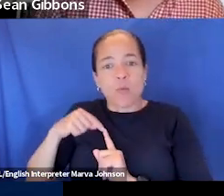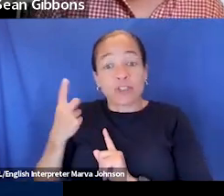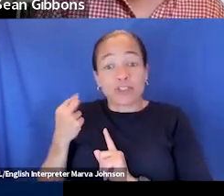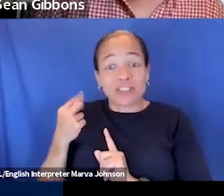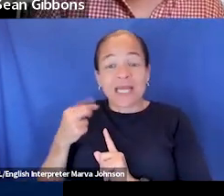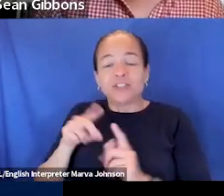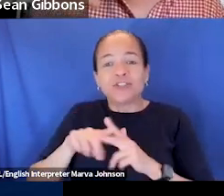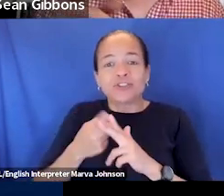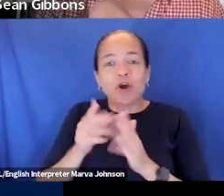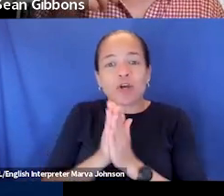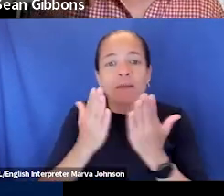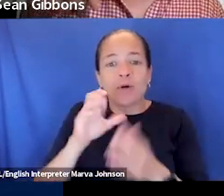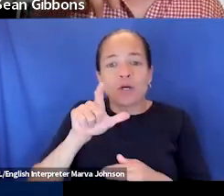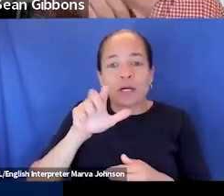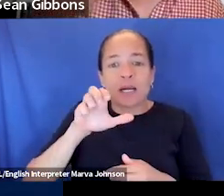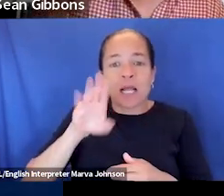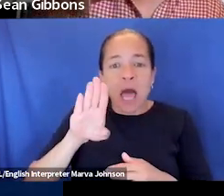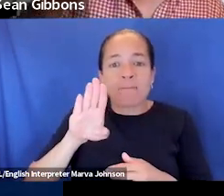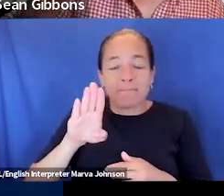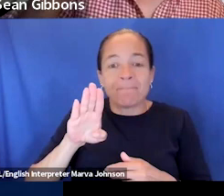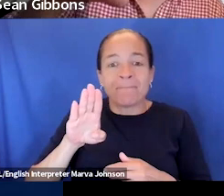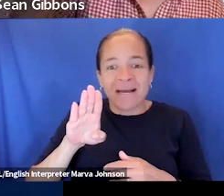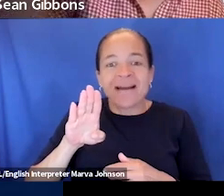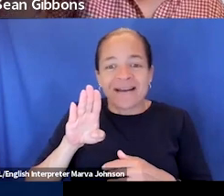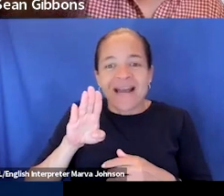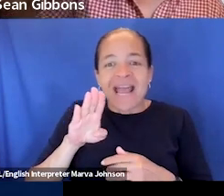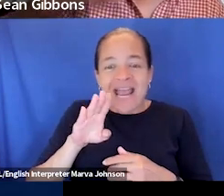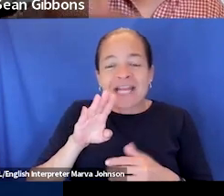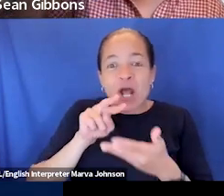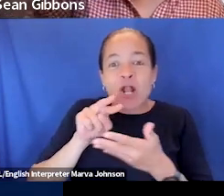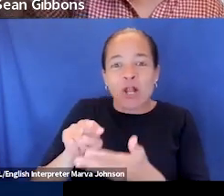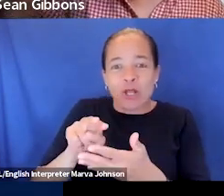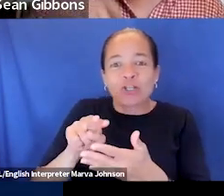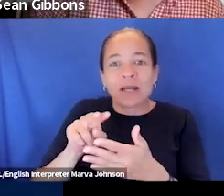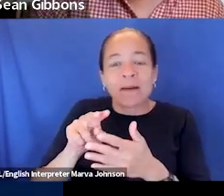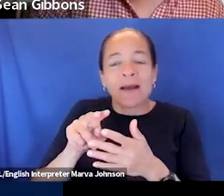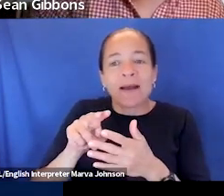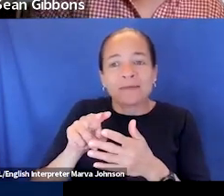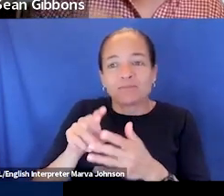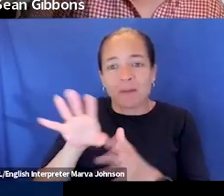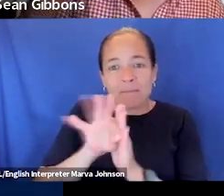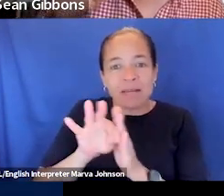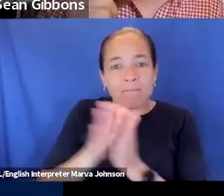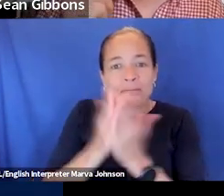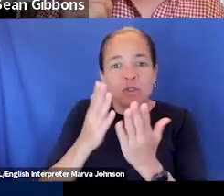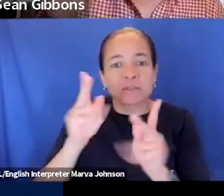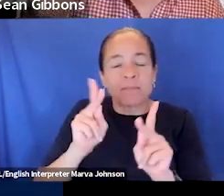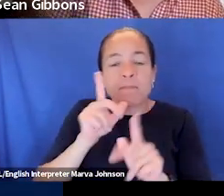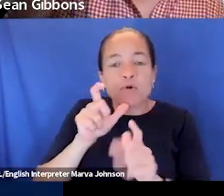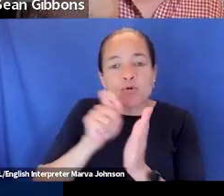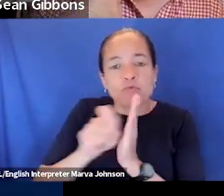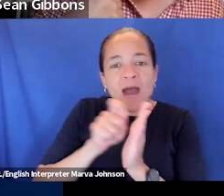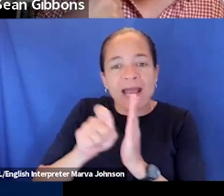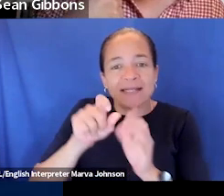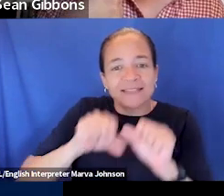club, and they've started looking at folks who write about science, technology, the environment, who are incredibly accessible. The folks